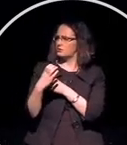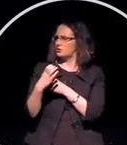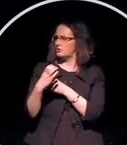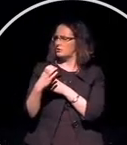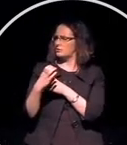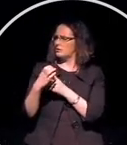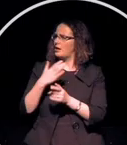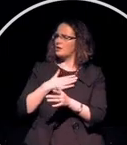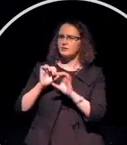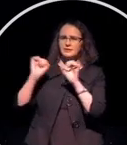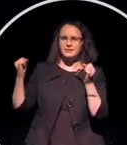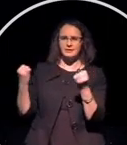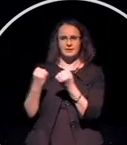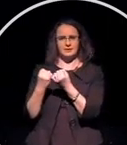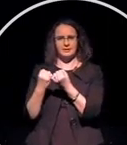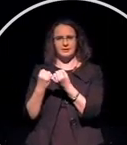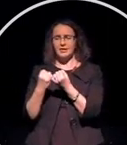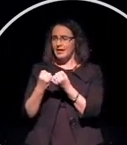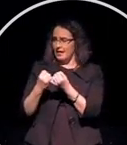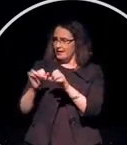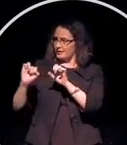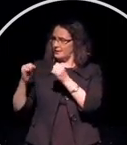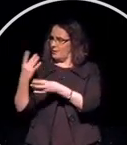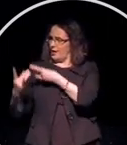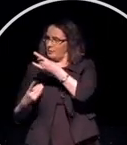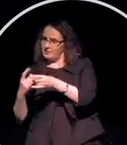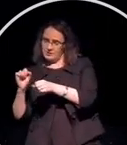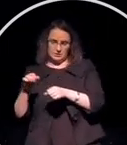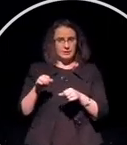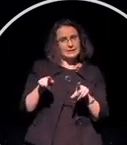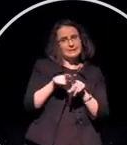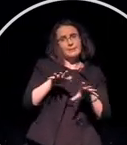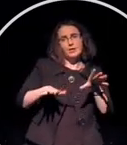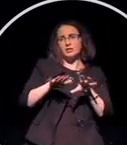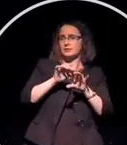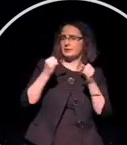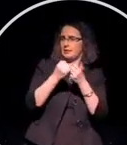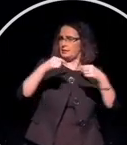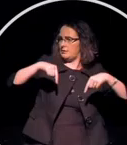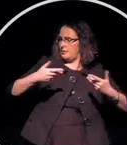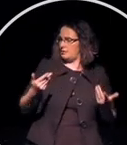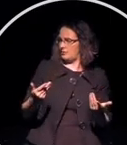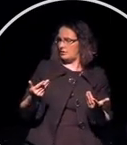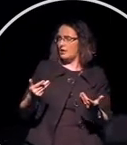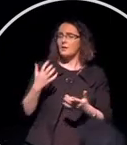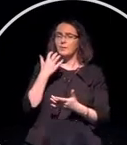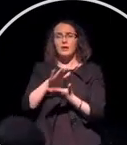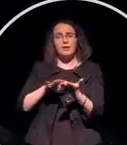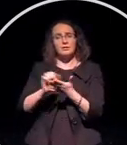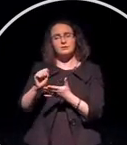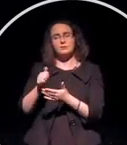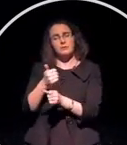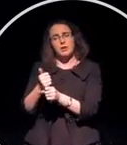midst of societies resembling our own. The Holocaust was mainly about the Jewish people, but